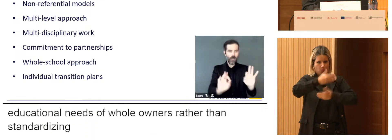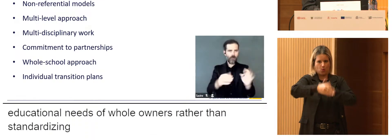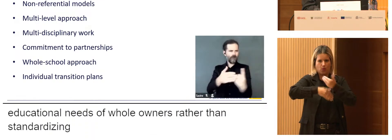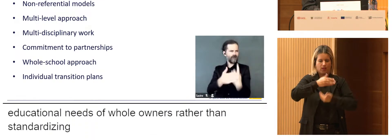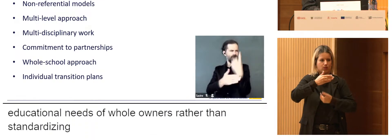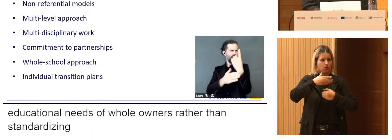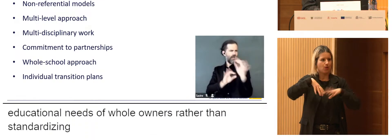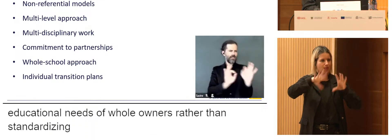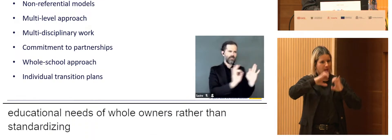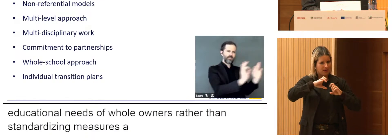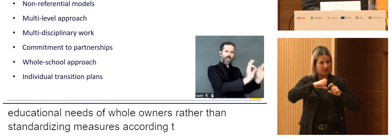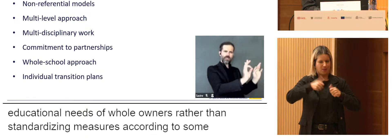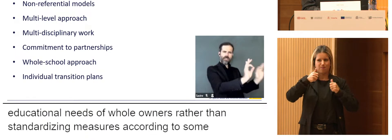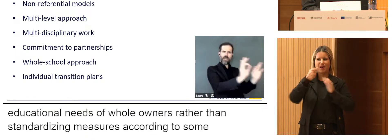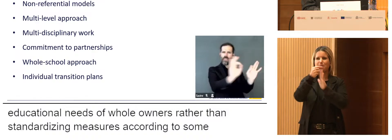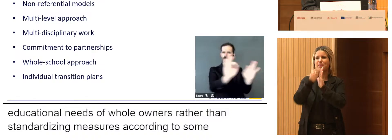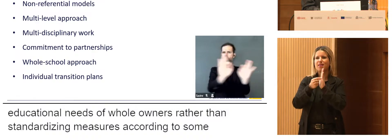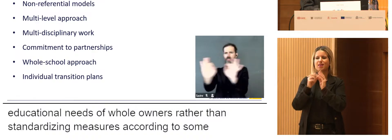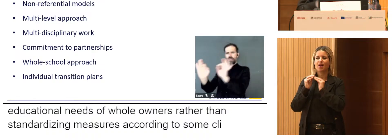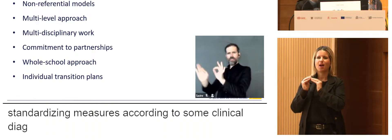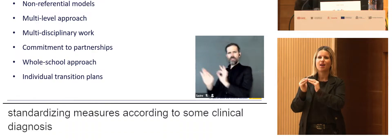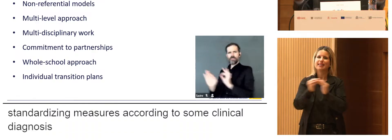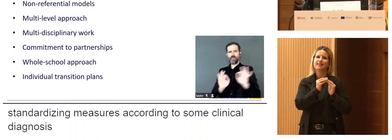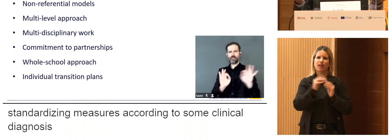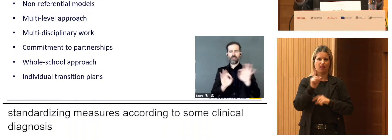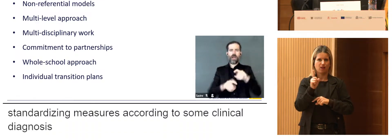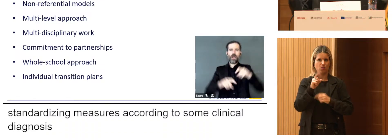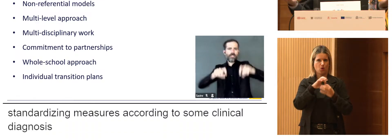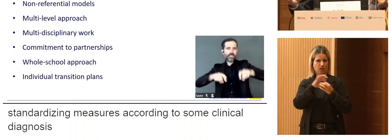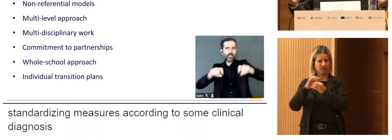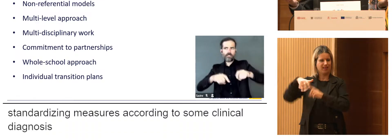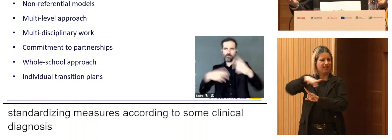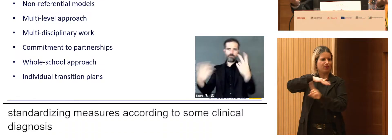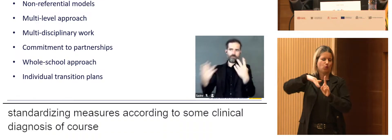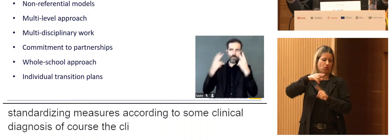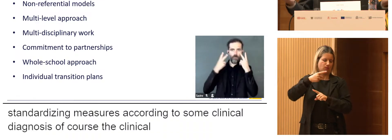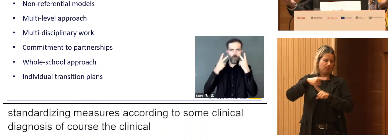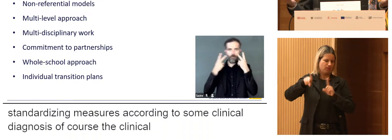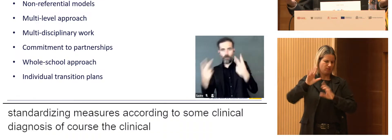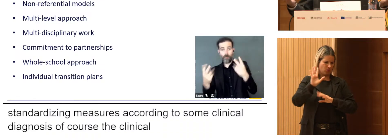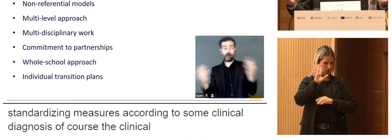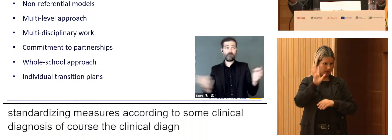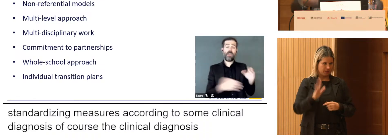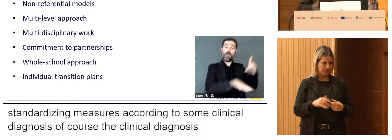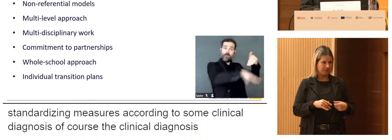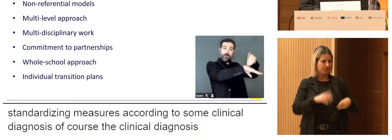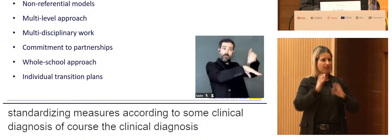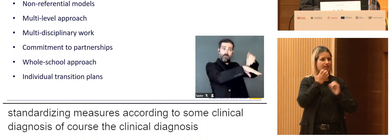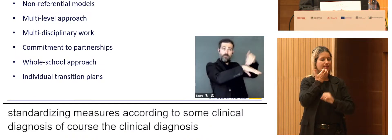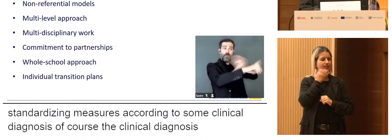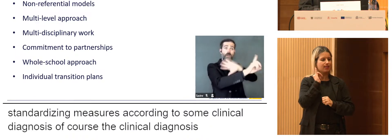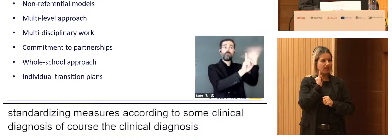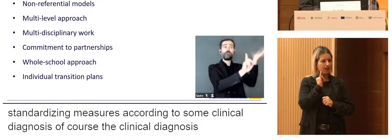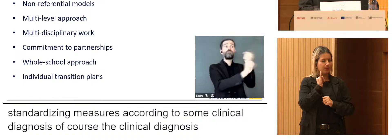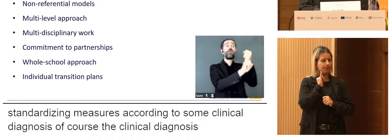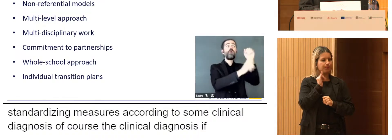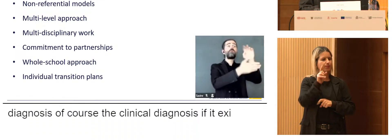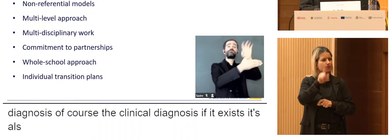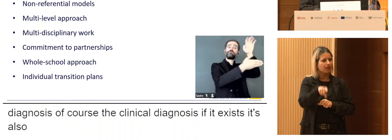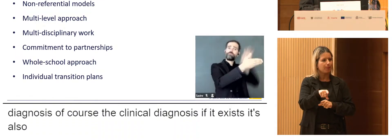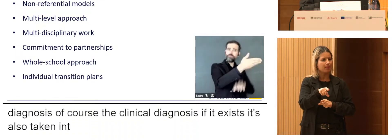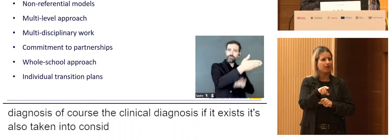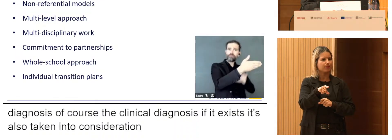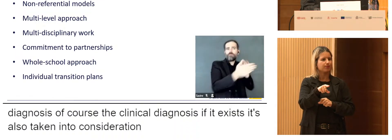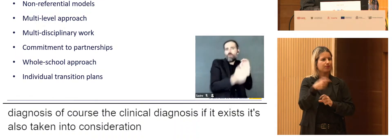according to some clinical diagnosis. Of course, the clinical diagnosis, if it exists, it's also taken into